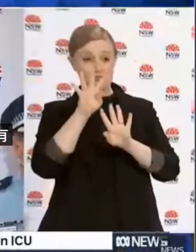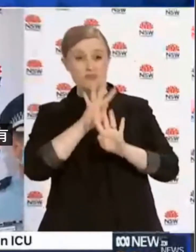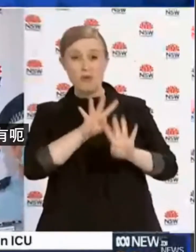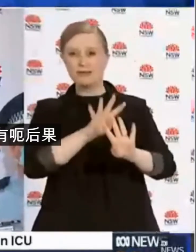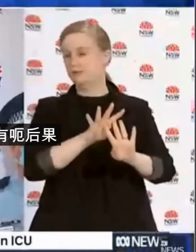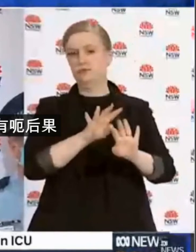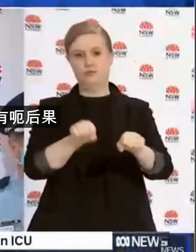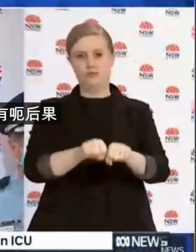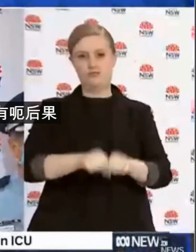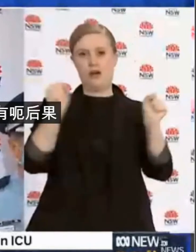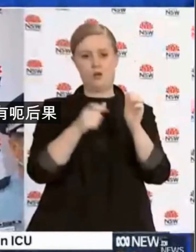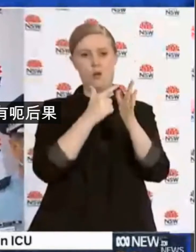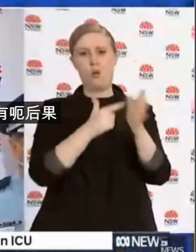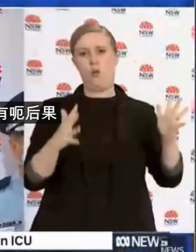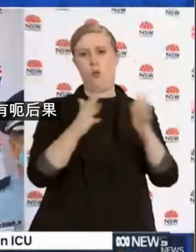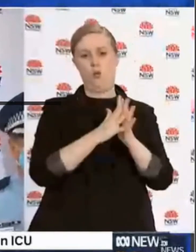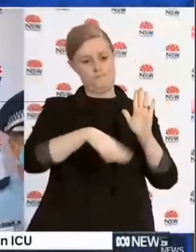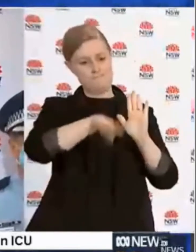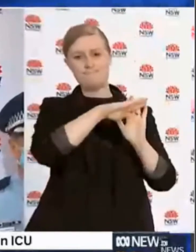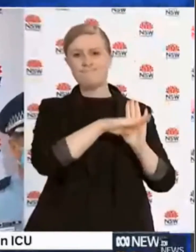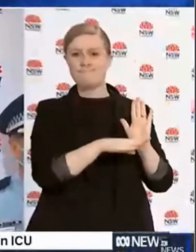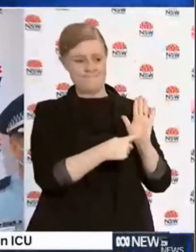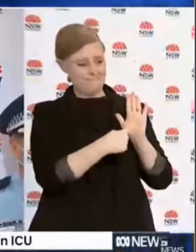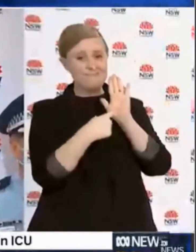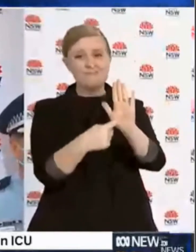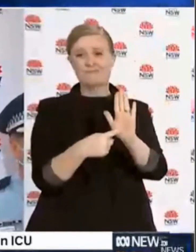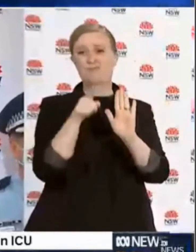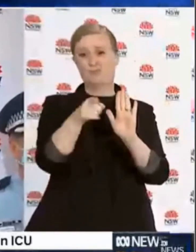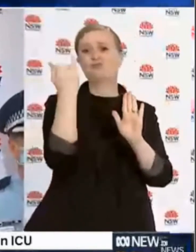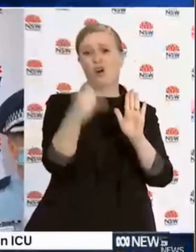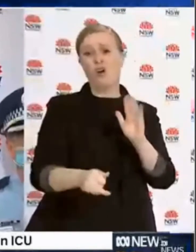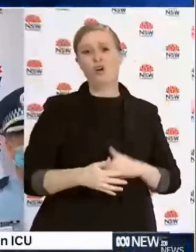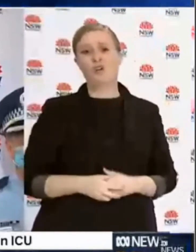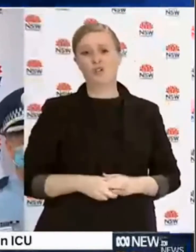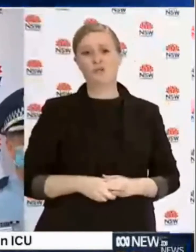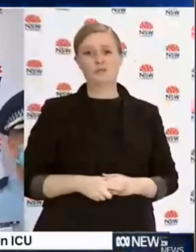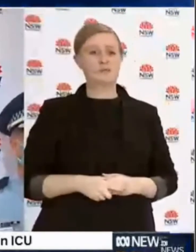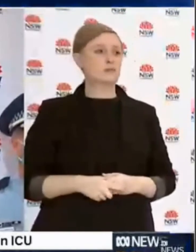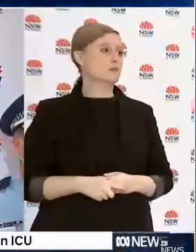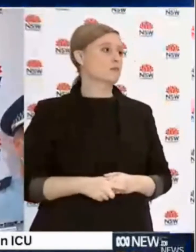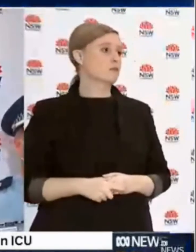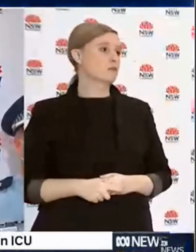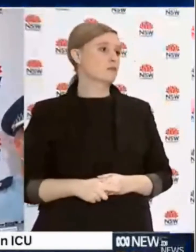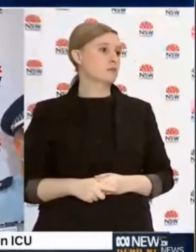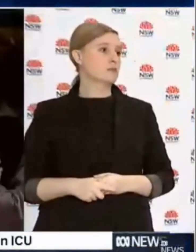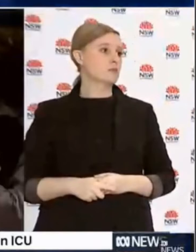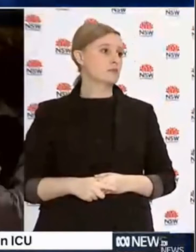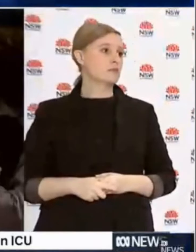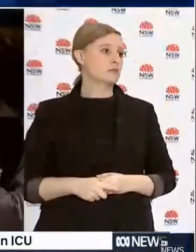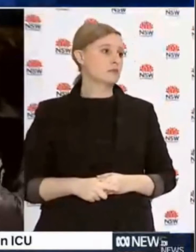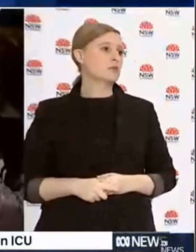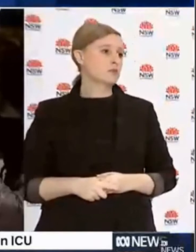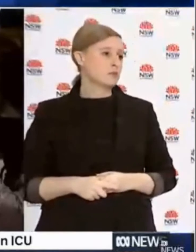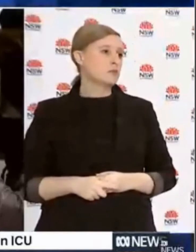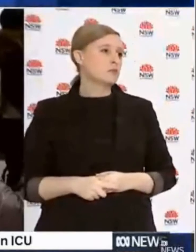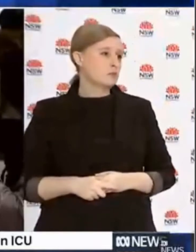and potentially under the Crimes Act. So the police are continuing their investigation as well. Minister, have you got any information to suggest that anyone with